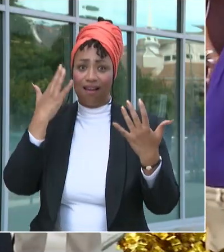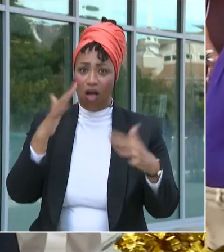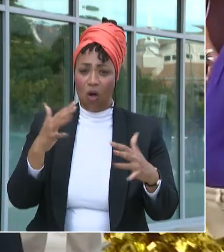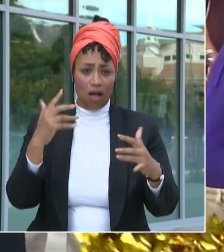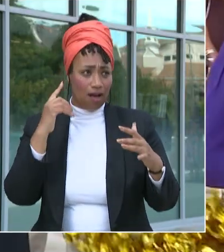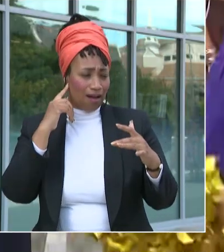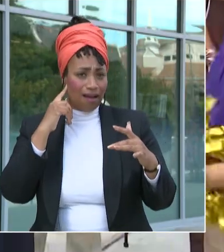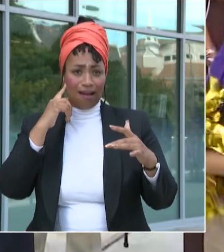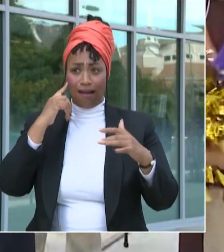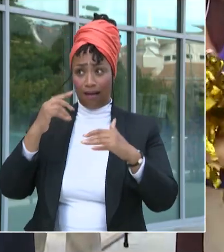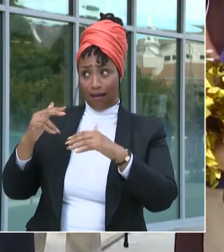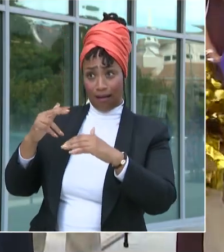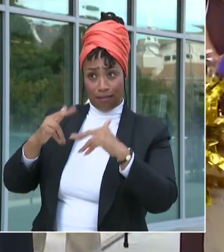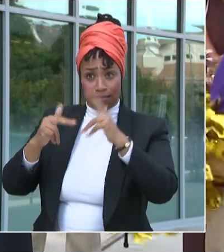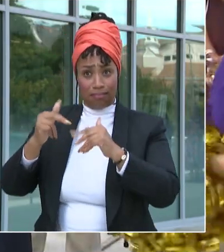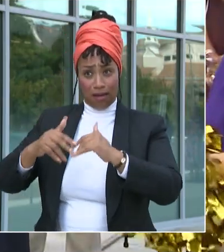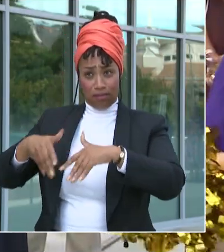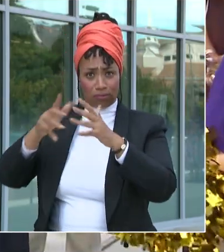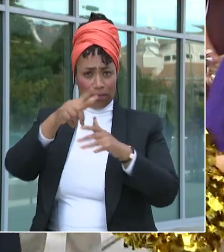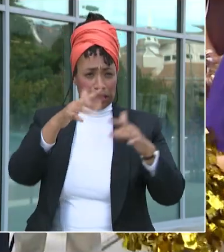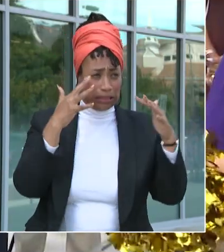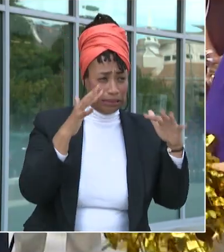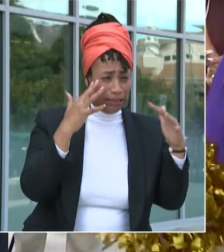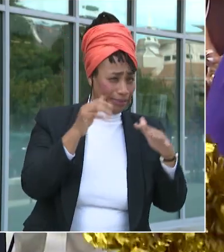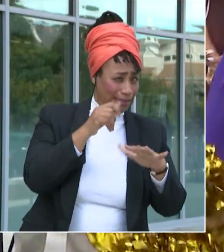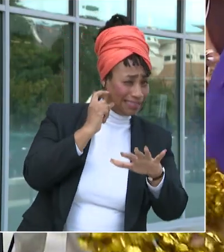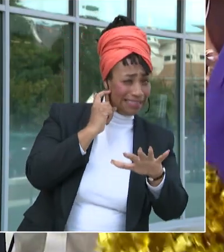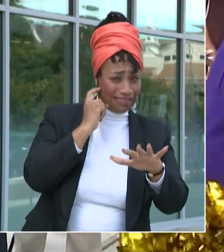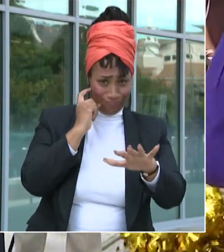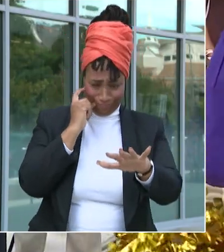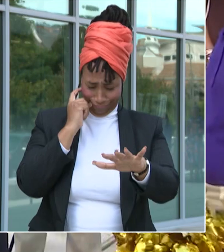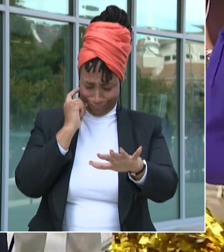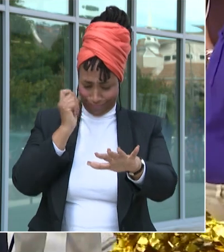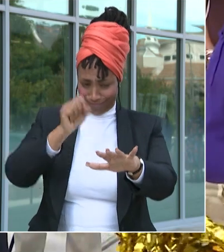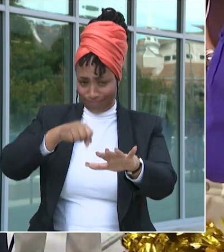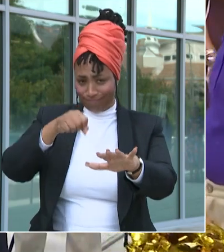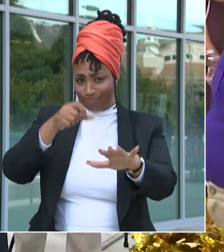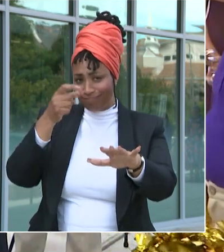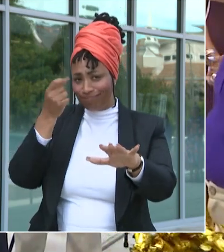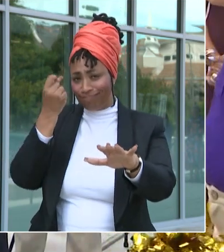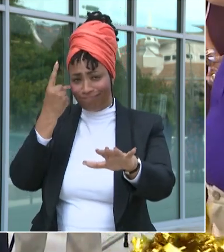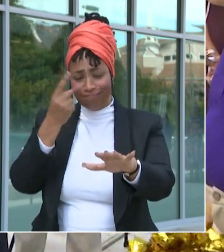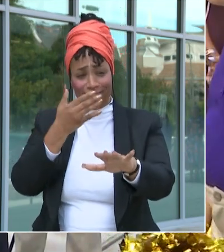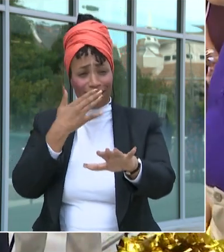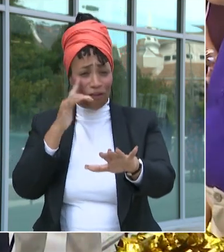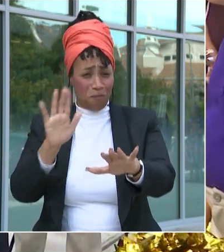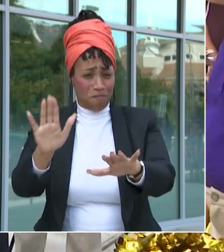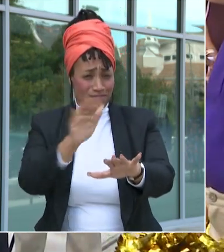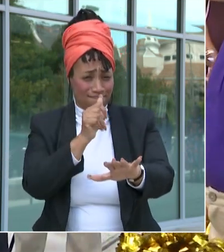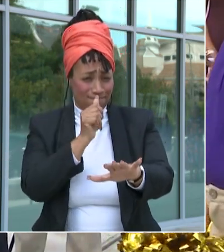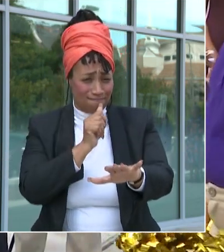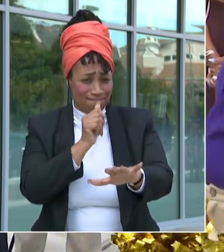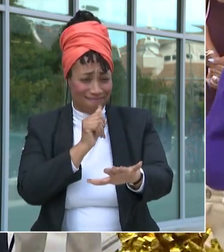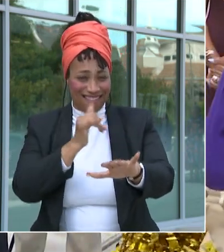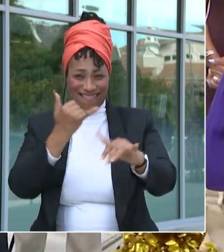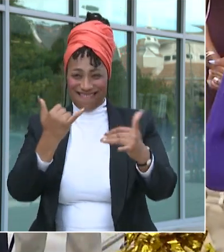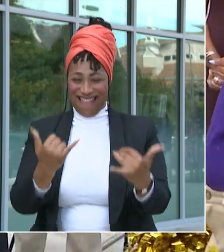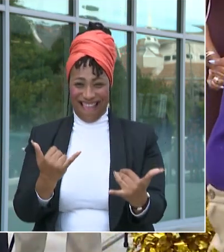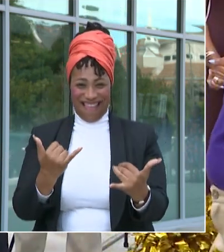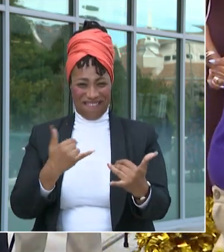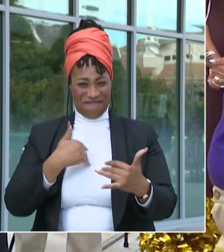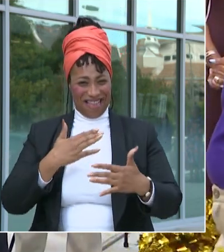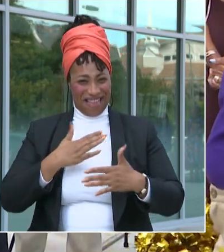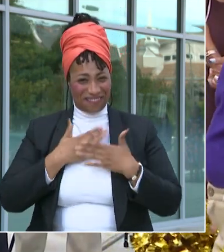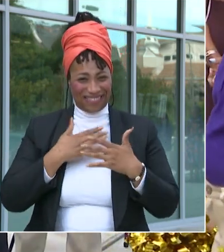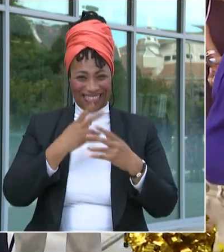things like that have been going on. But it has also been joyful in this last week to watch our young people